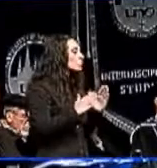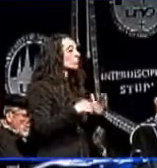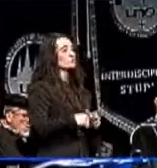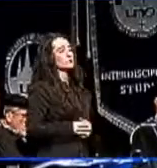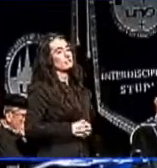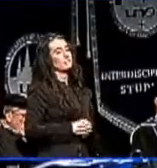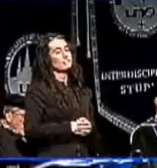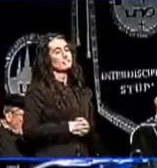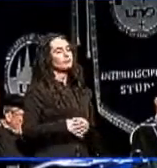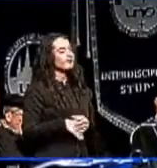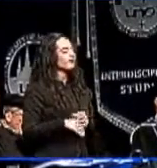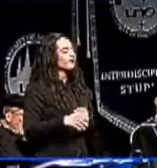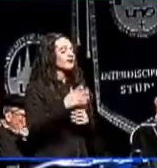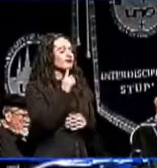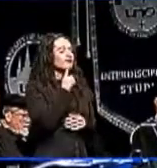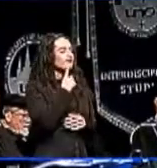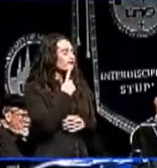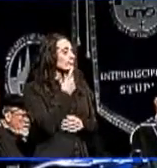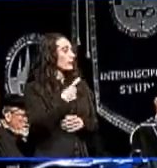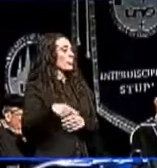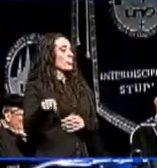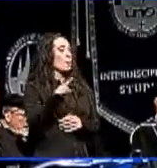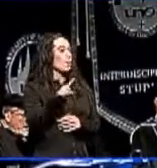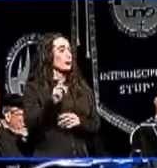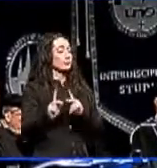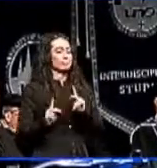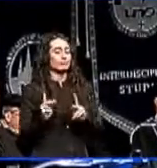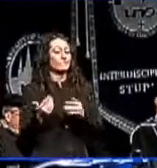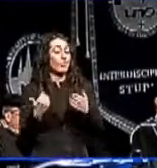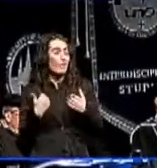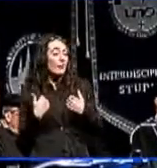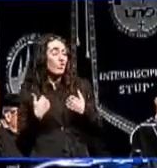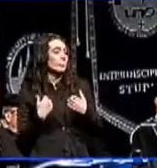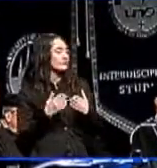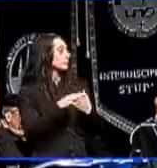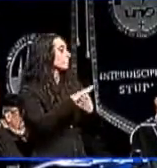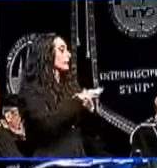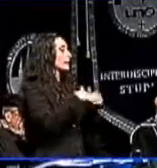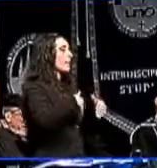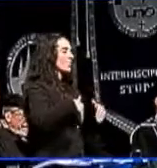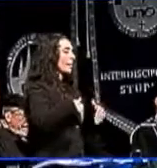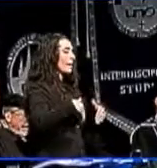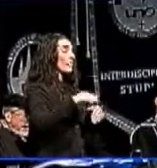the disparities between those who have and those who have not,